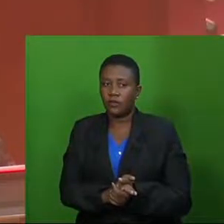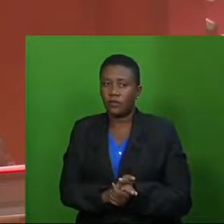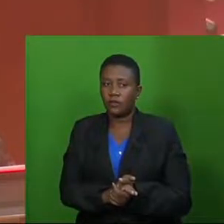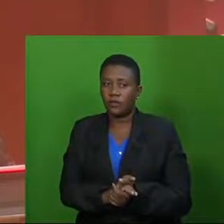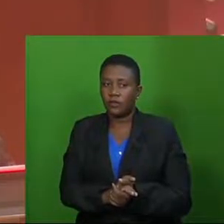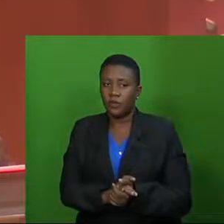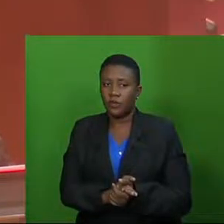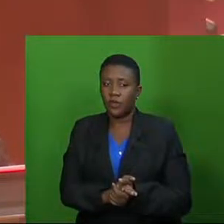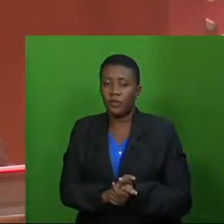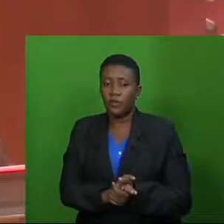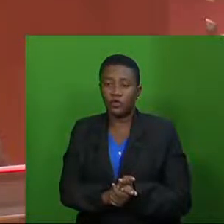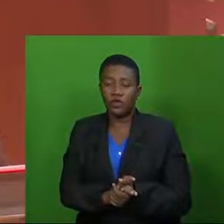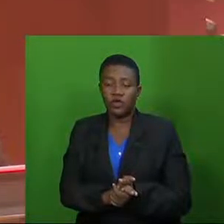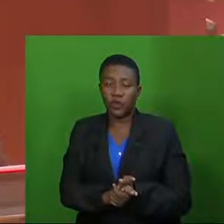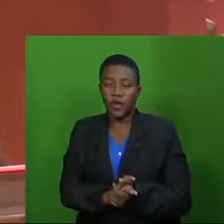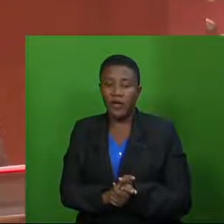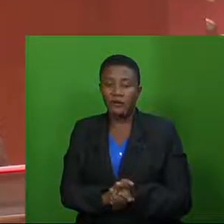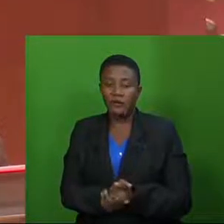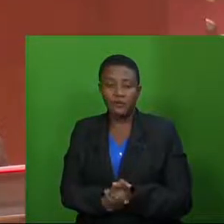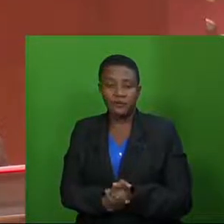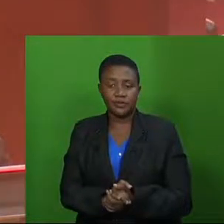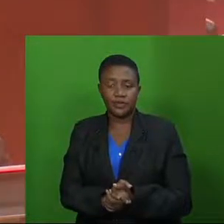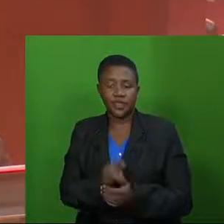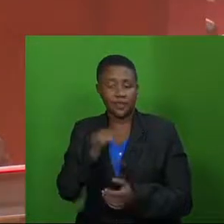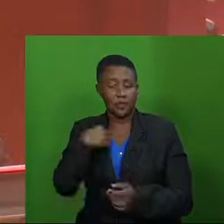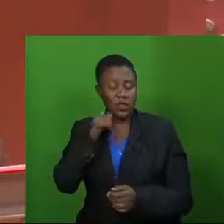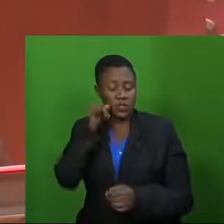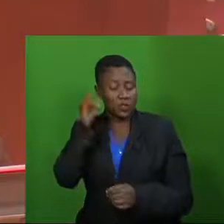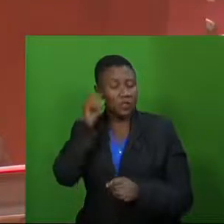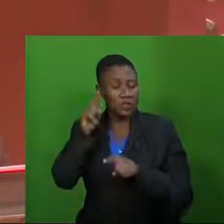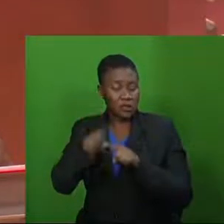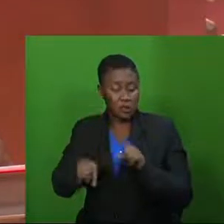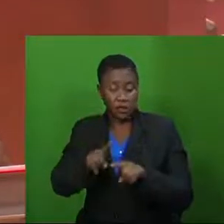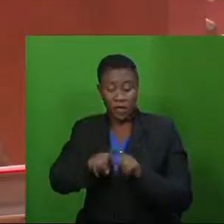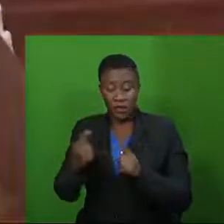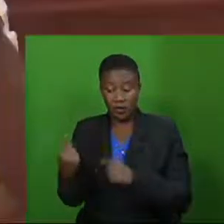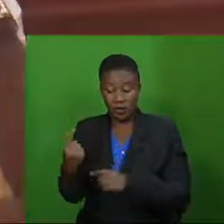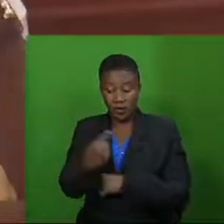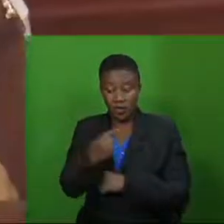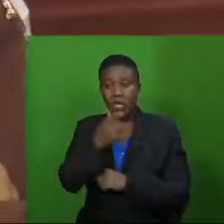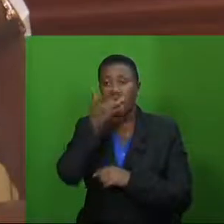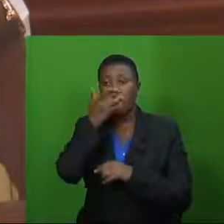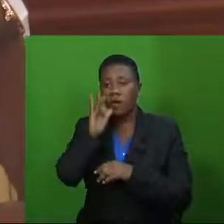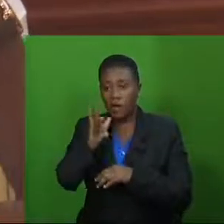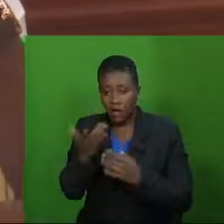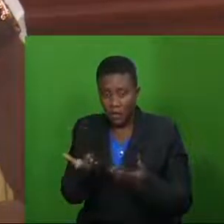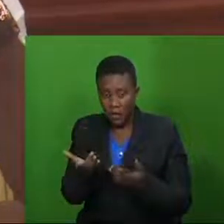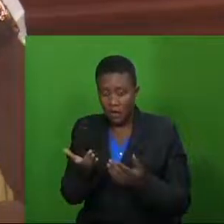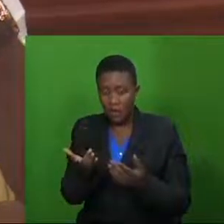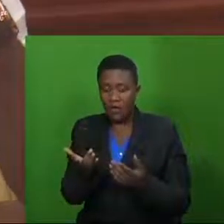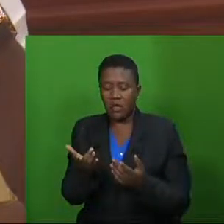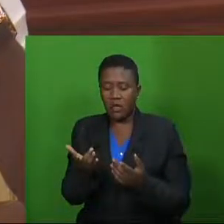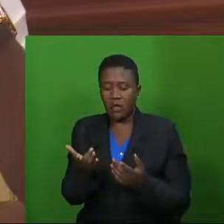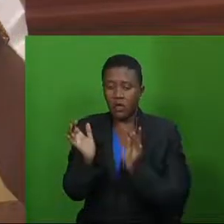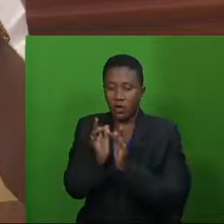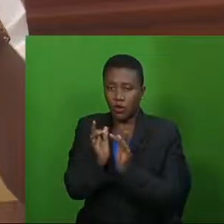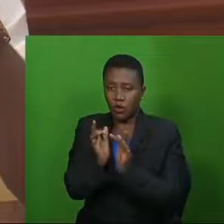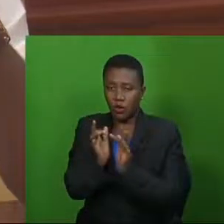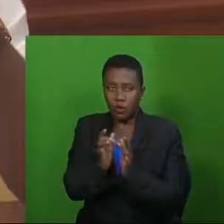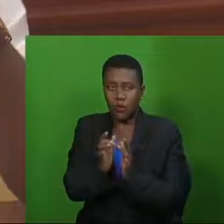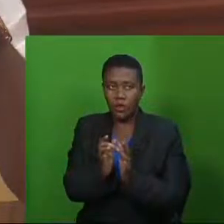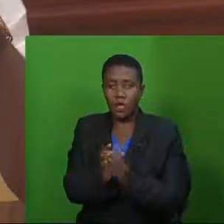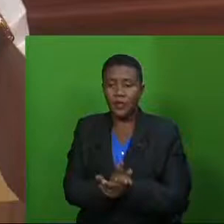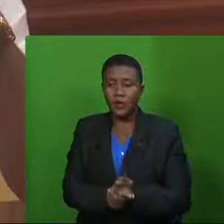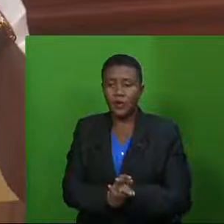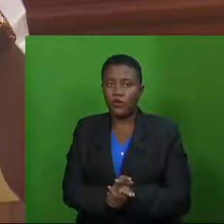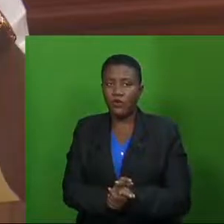yesterday, but today we were able to establish contact, and we've asked that they come before